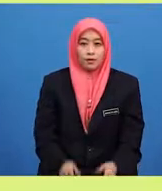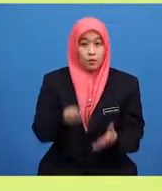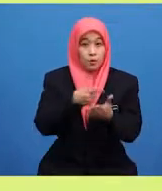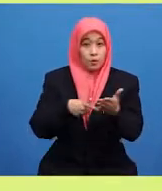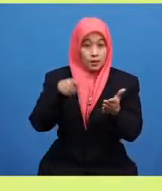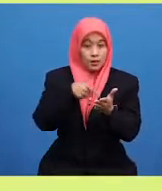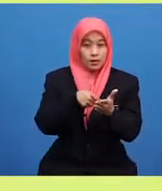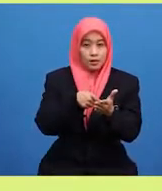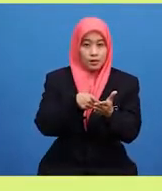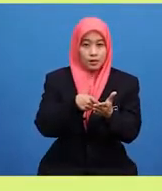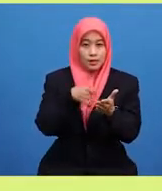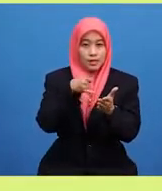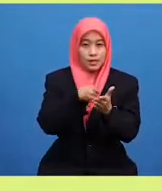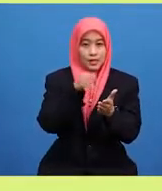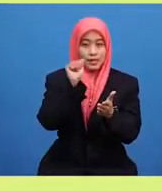What's this?